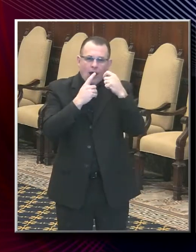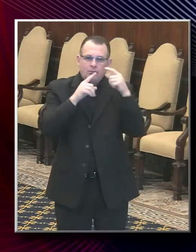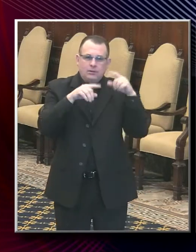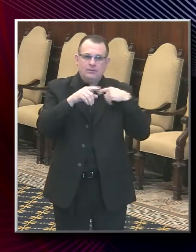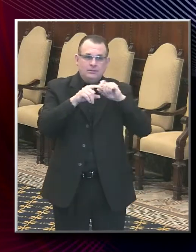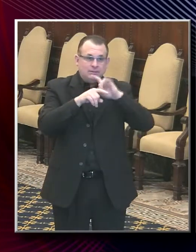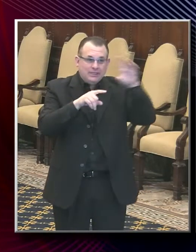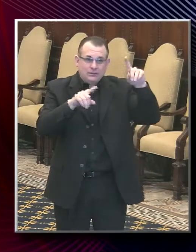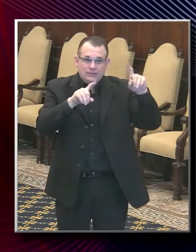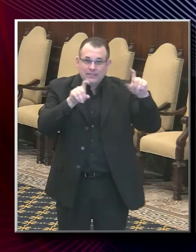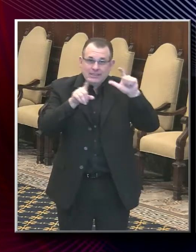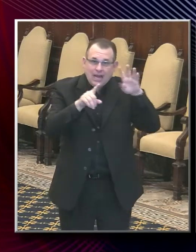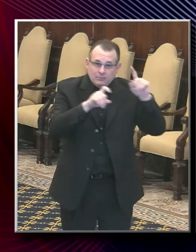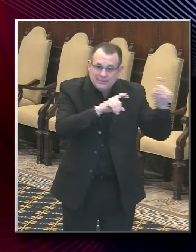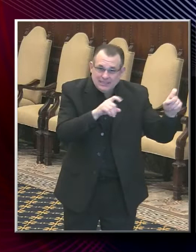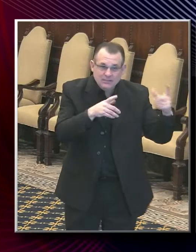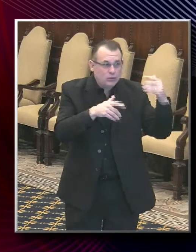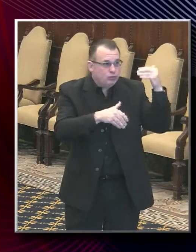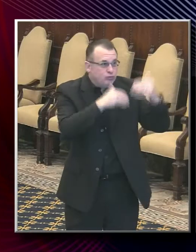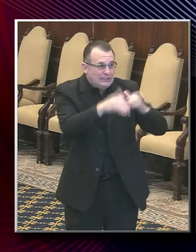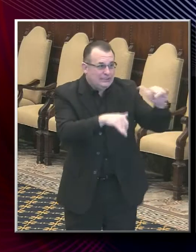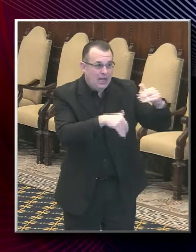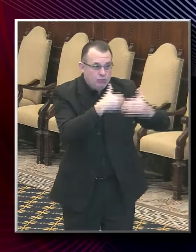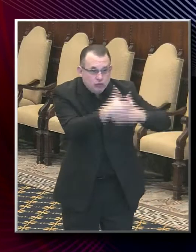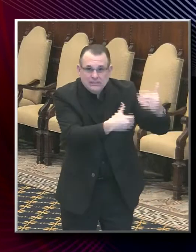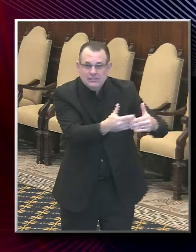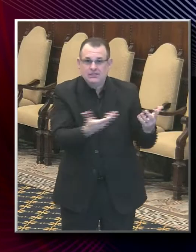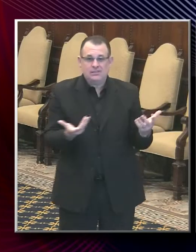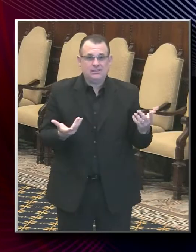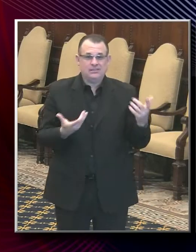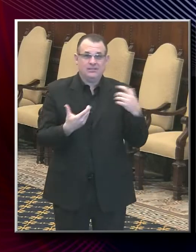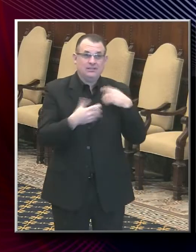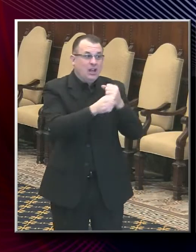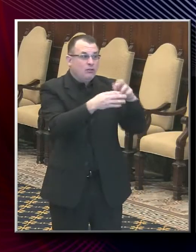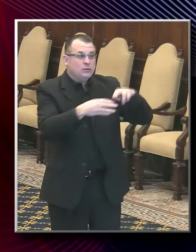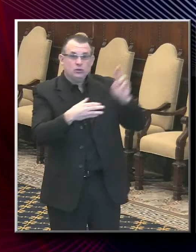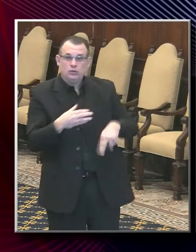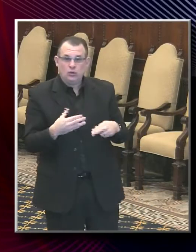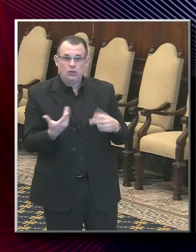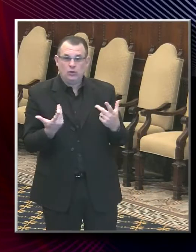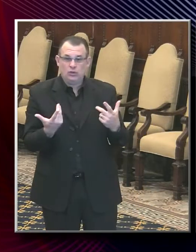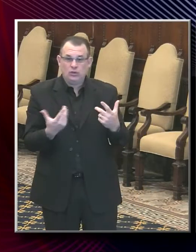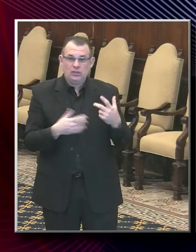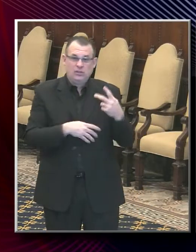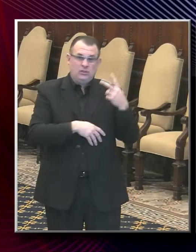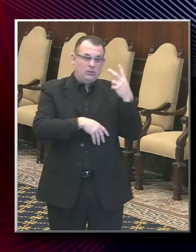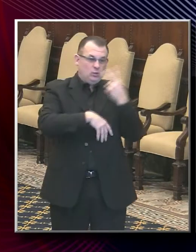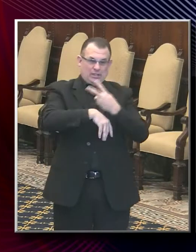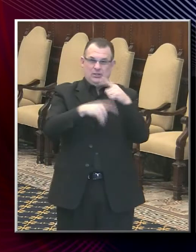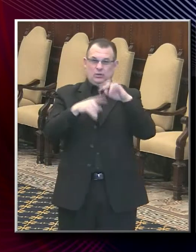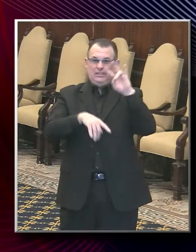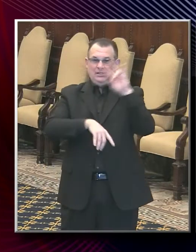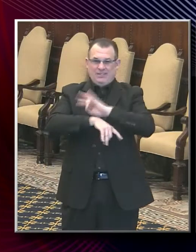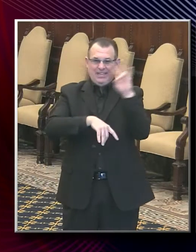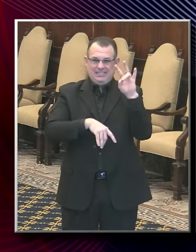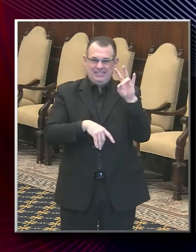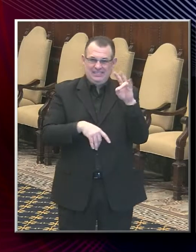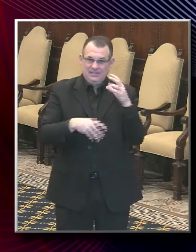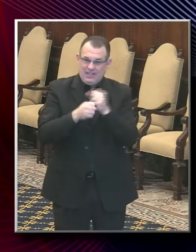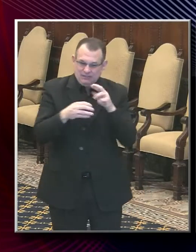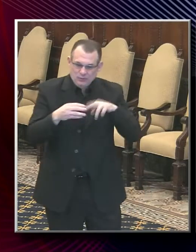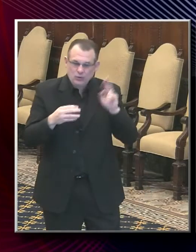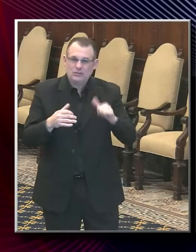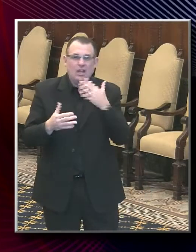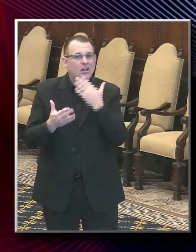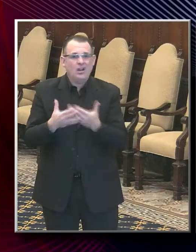to process those samples, and by the delays in reporting, which can take from 2 to 7 days for us to get a result. This very much limits our ability